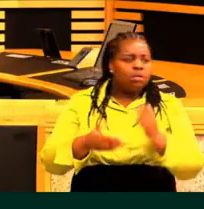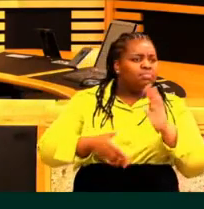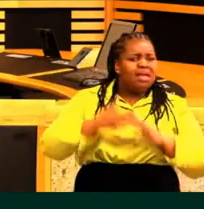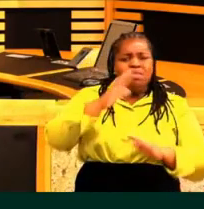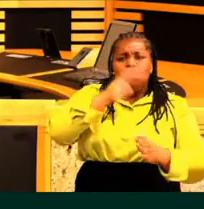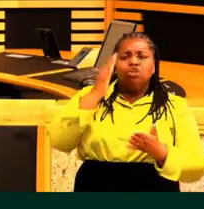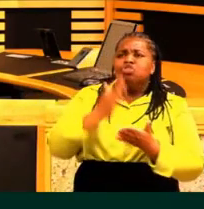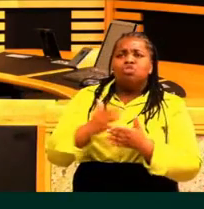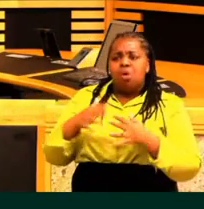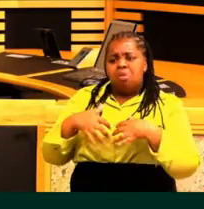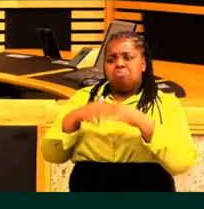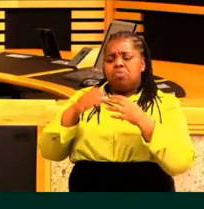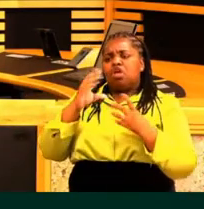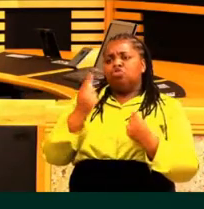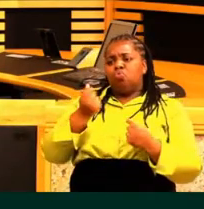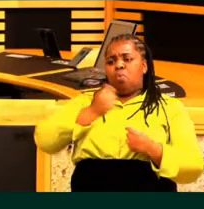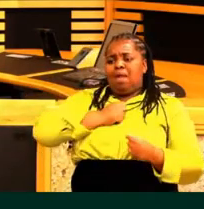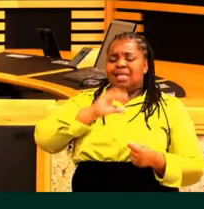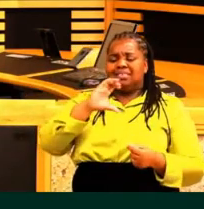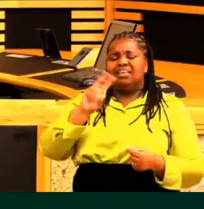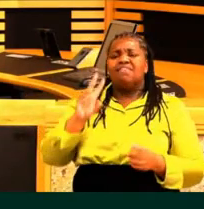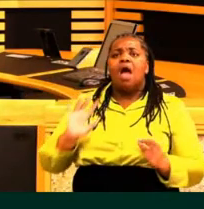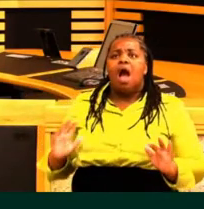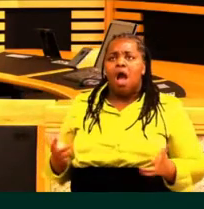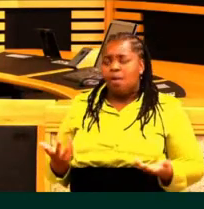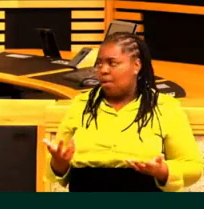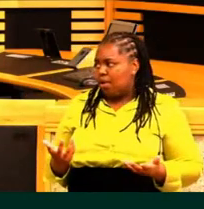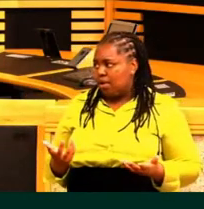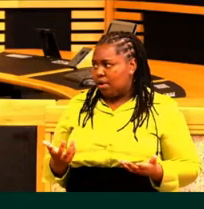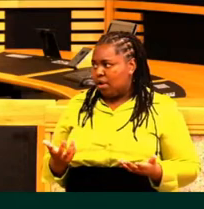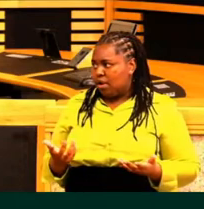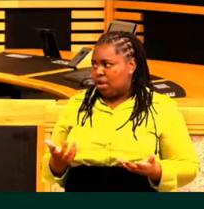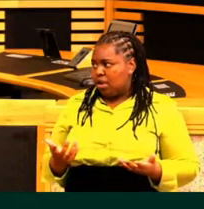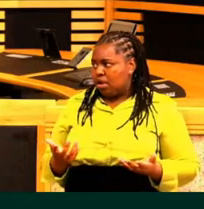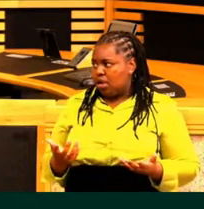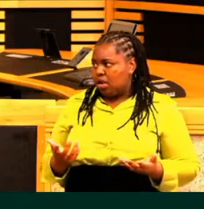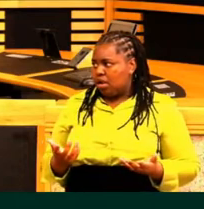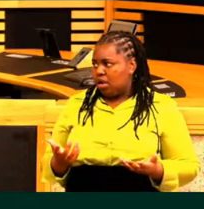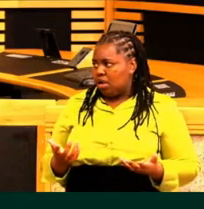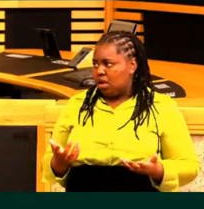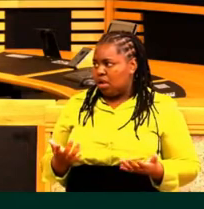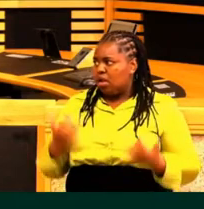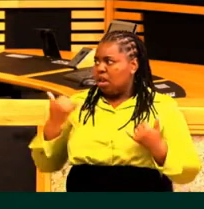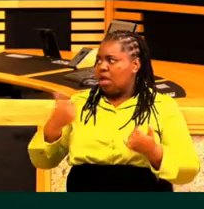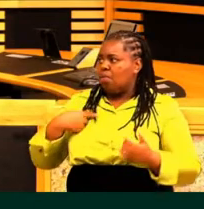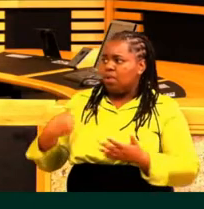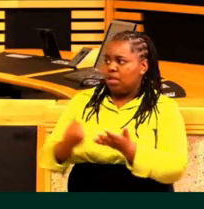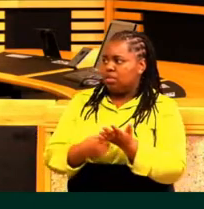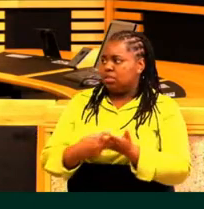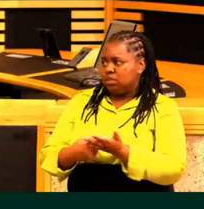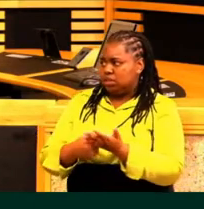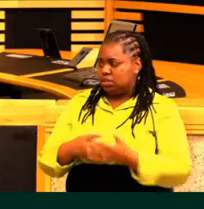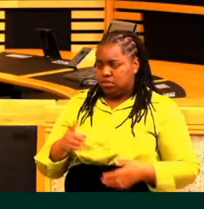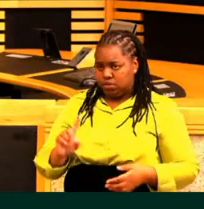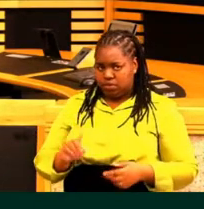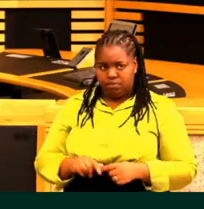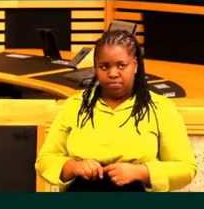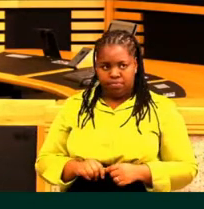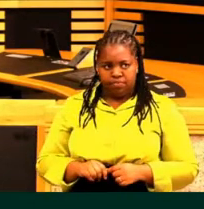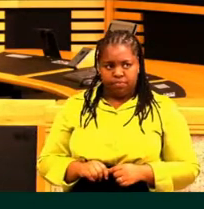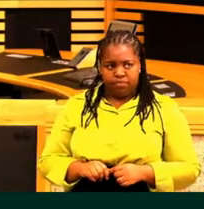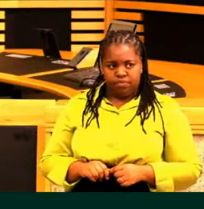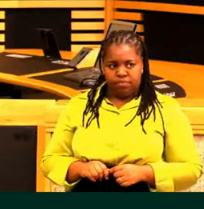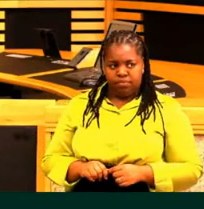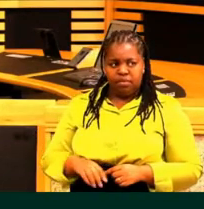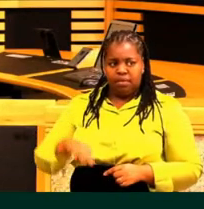up their CV on land right um onward excuse me so what we've discussed was one besides just